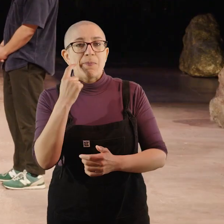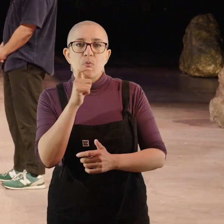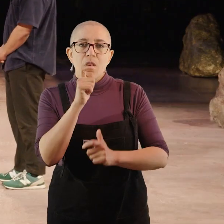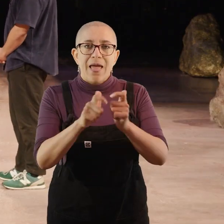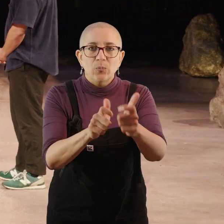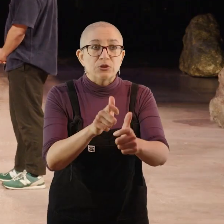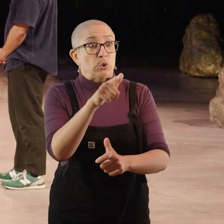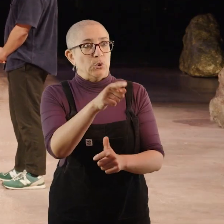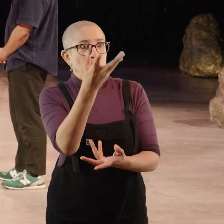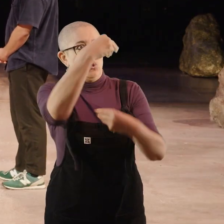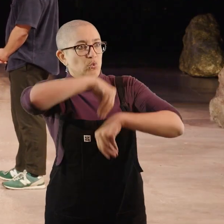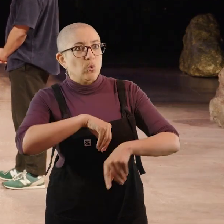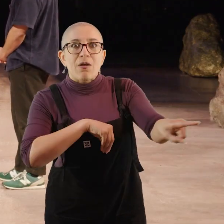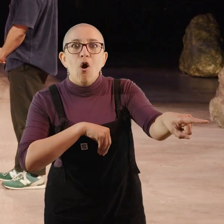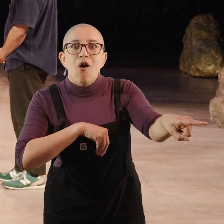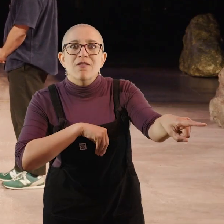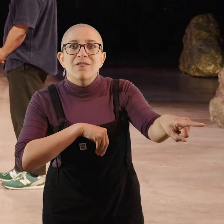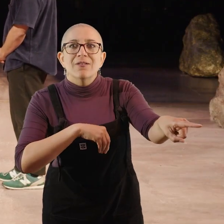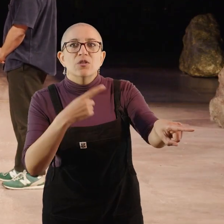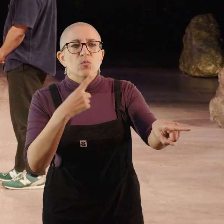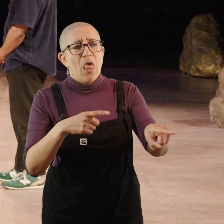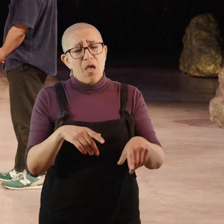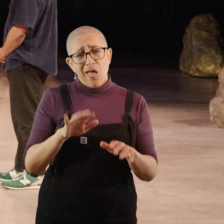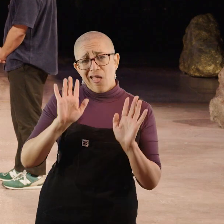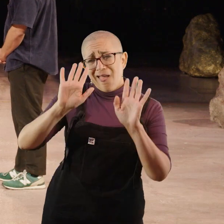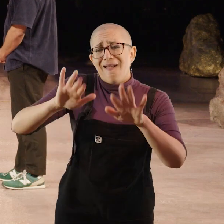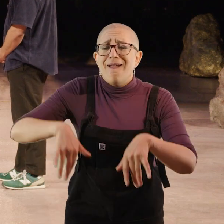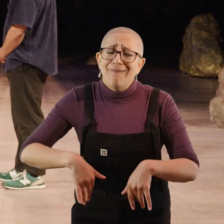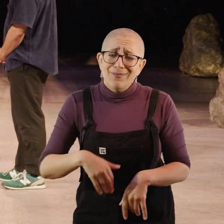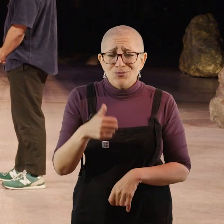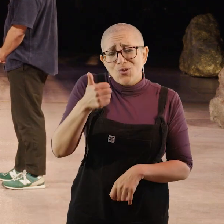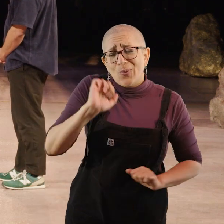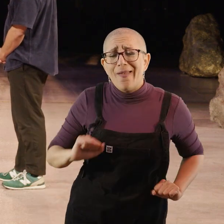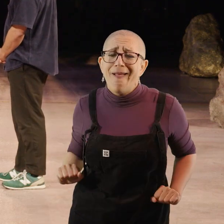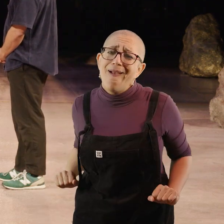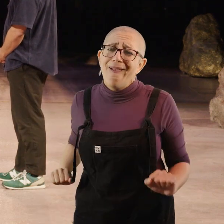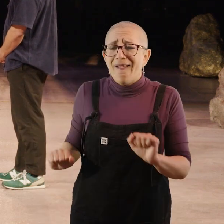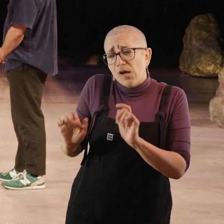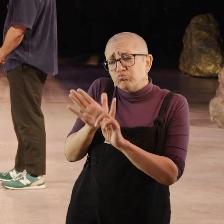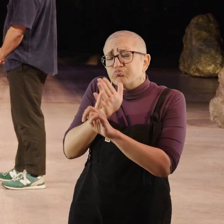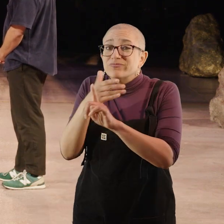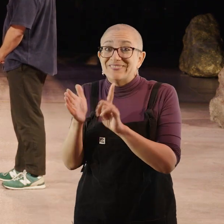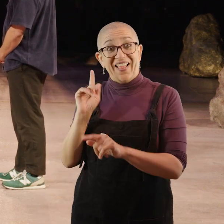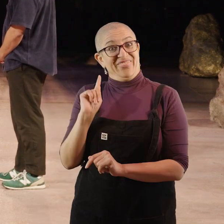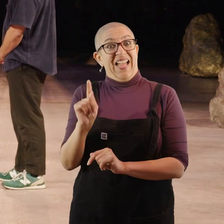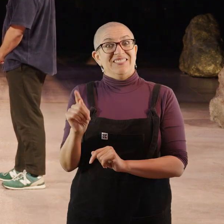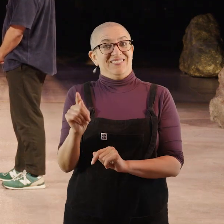really took that on to be like, hey, it's okay, we'll do it like this. You know,